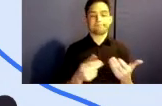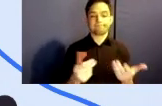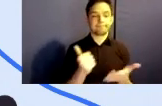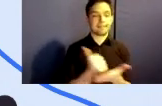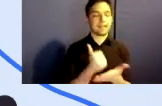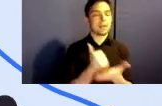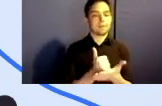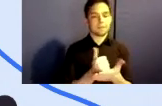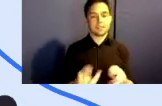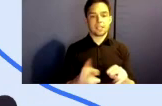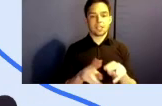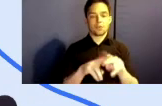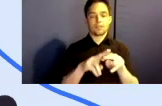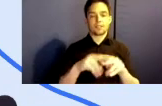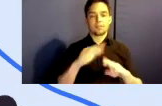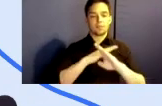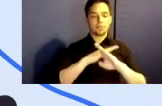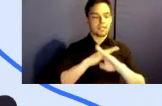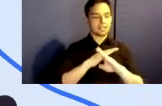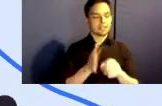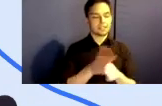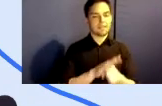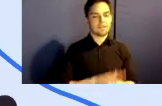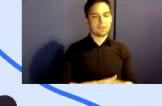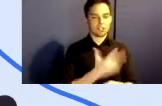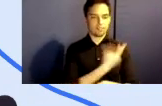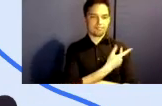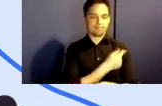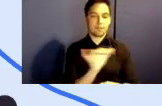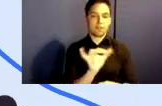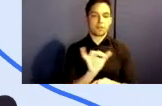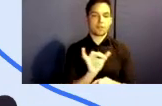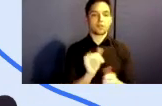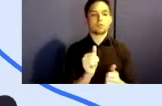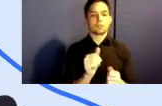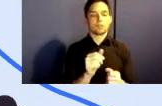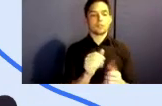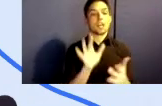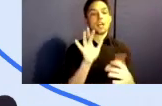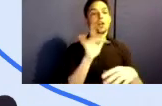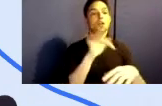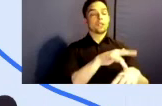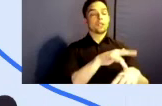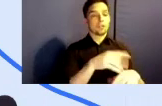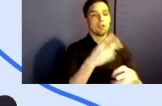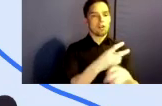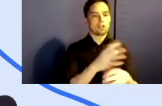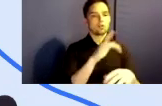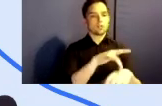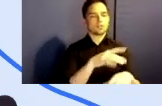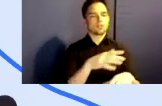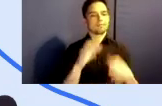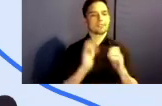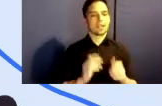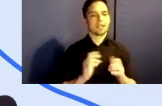to increase immunization coverage and also reach to hard-to-reach clients. It also ensures that any setup